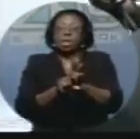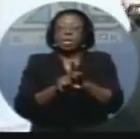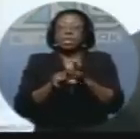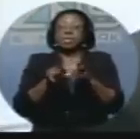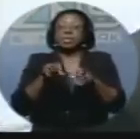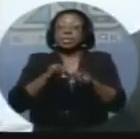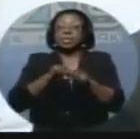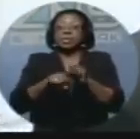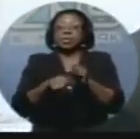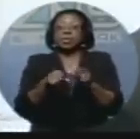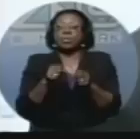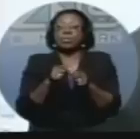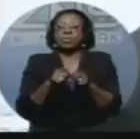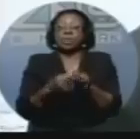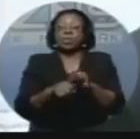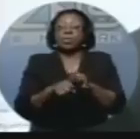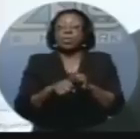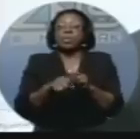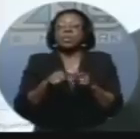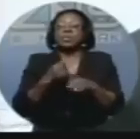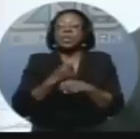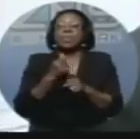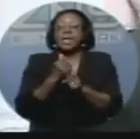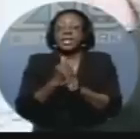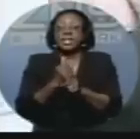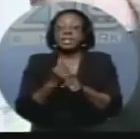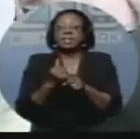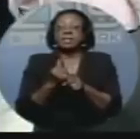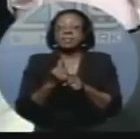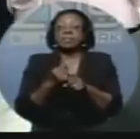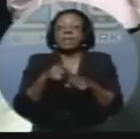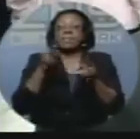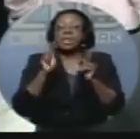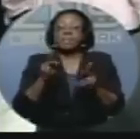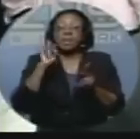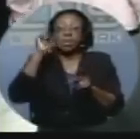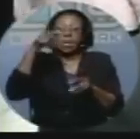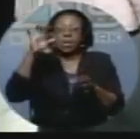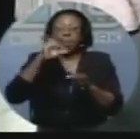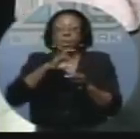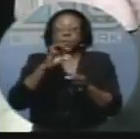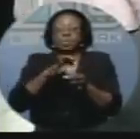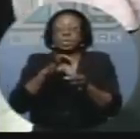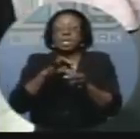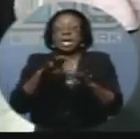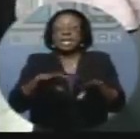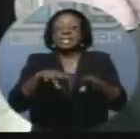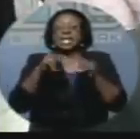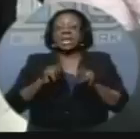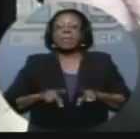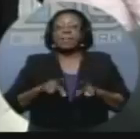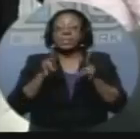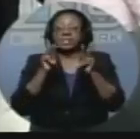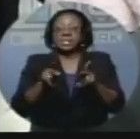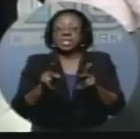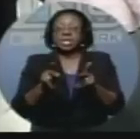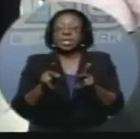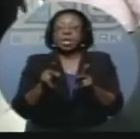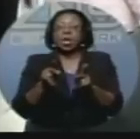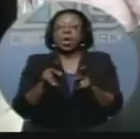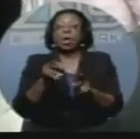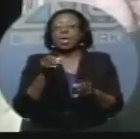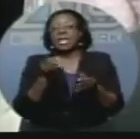is the first consultation we're now making where people will vote and take a position on whether or